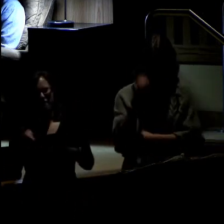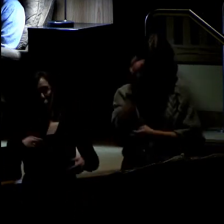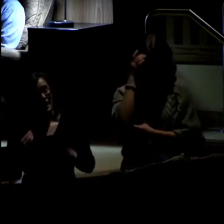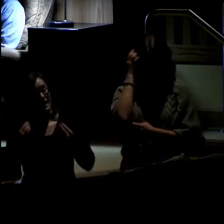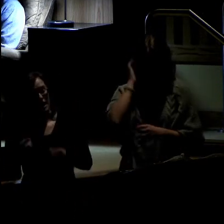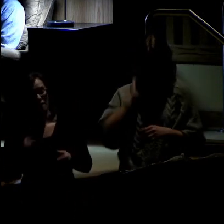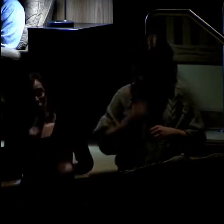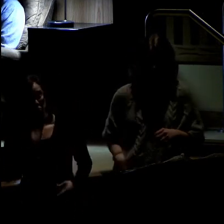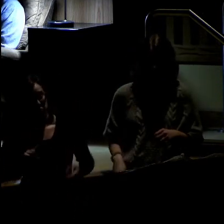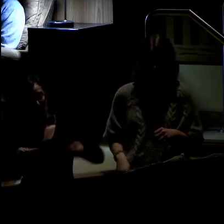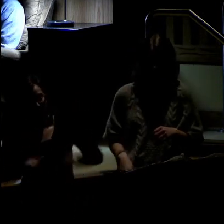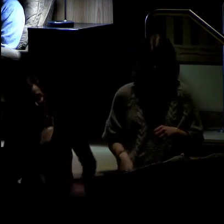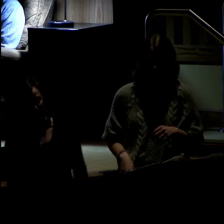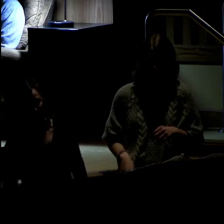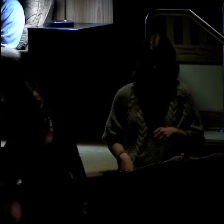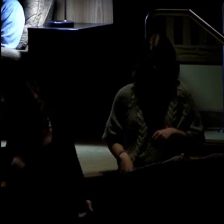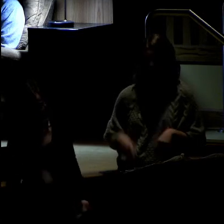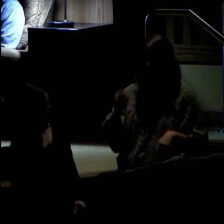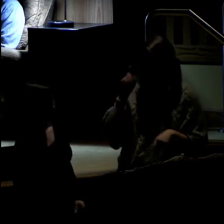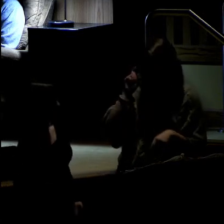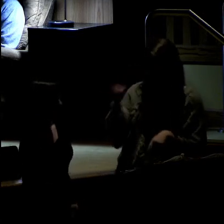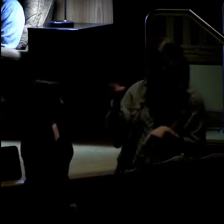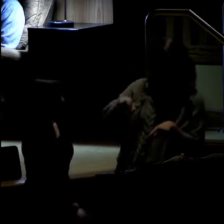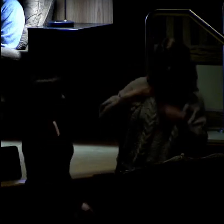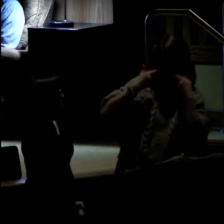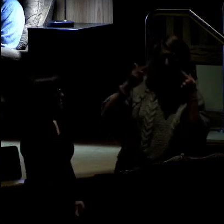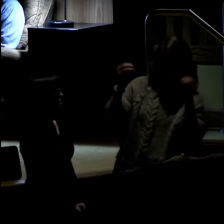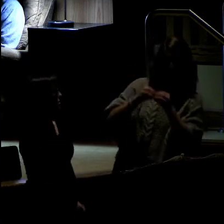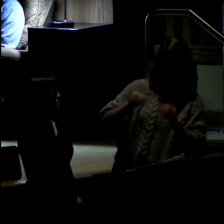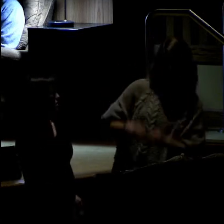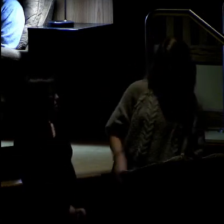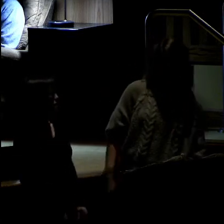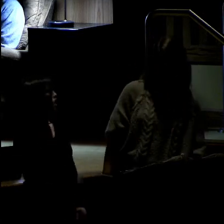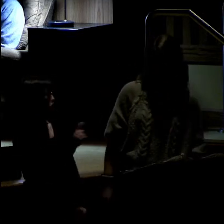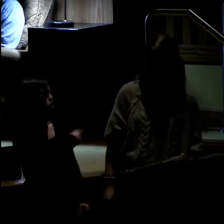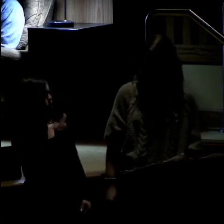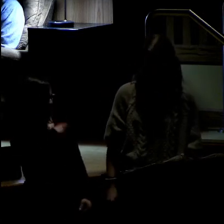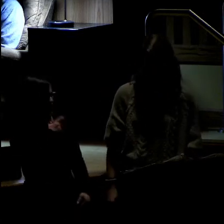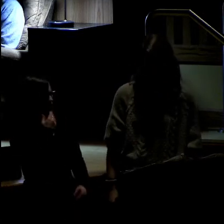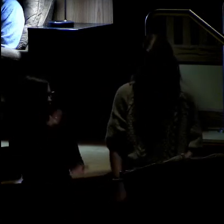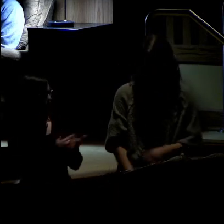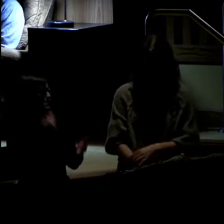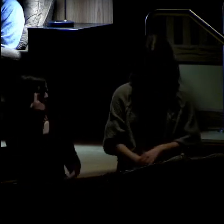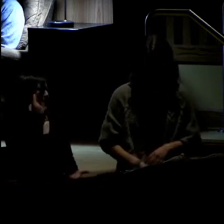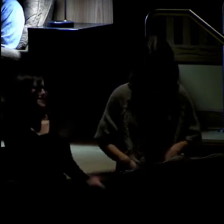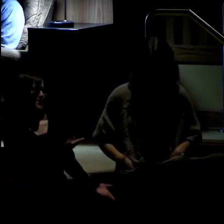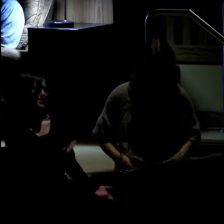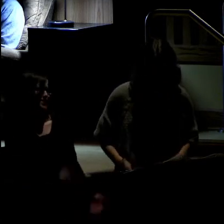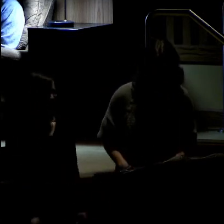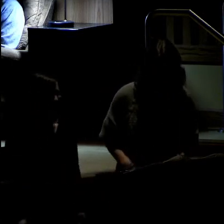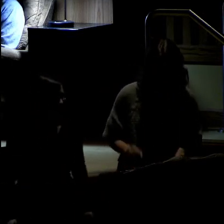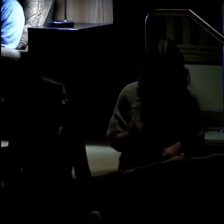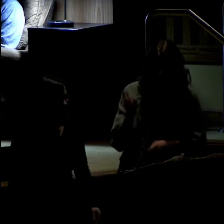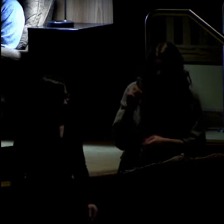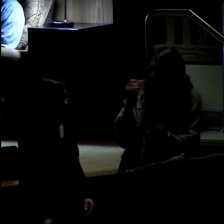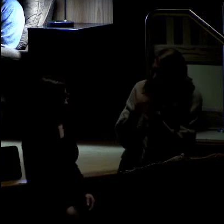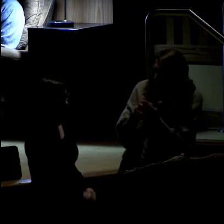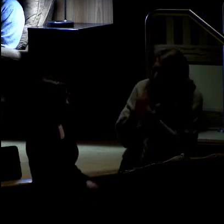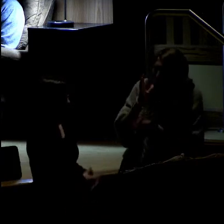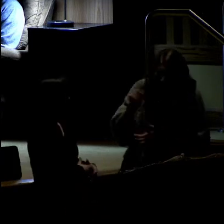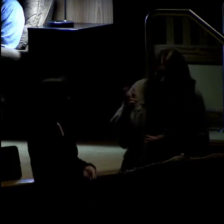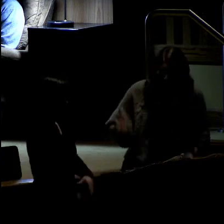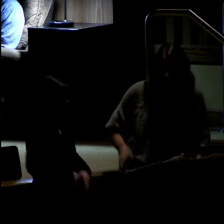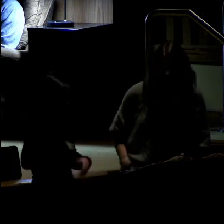permanent damage. So, Becky, you need a sense of humor. And you just need some sense. So, where's the money? Right here in my